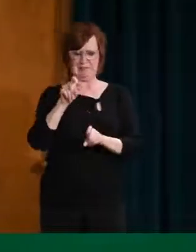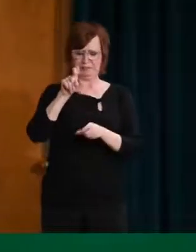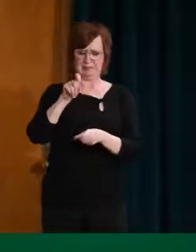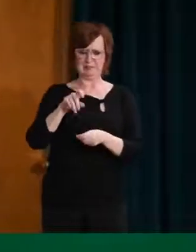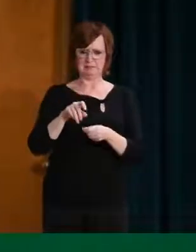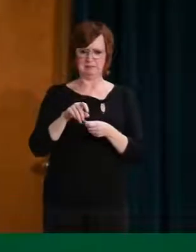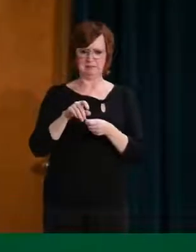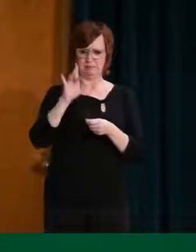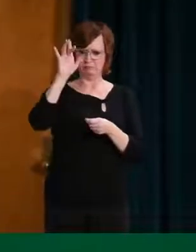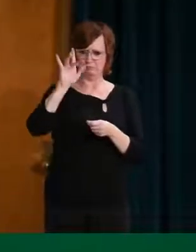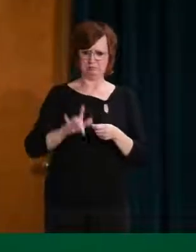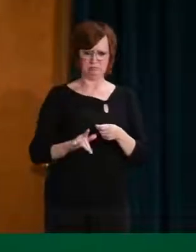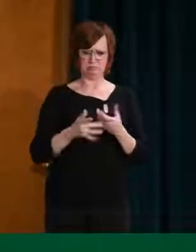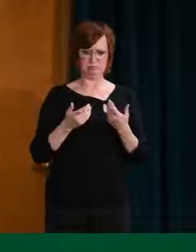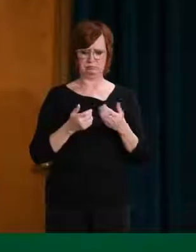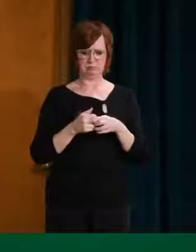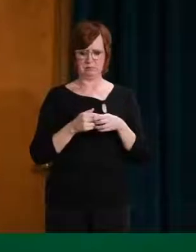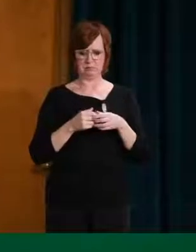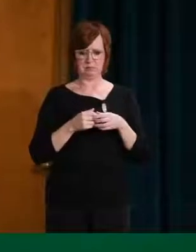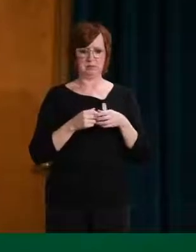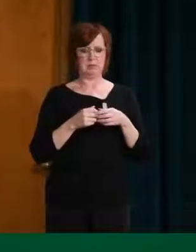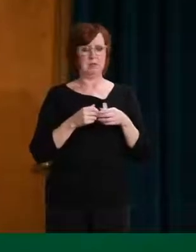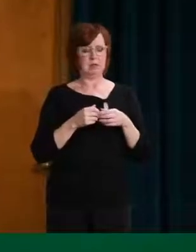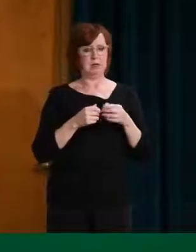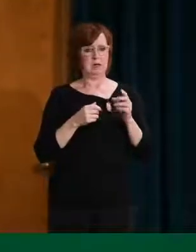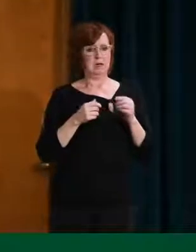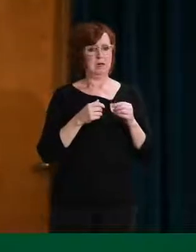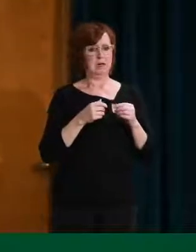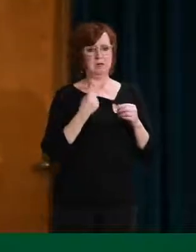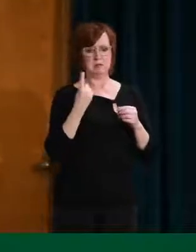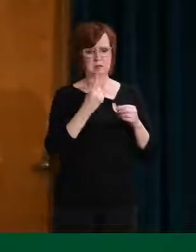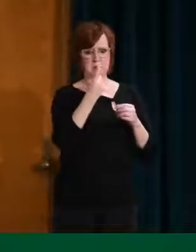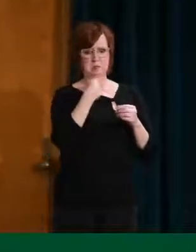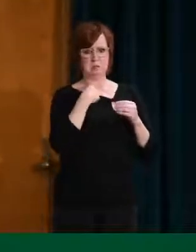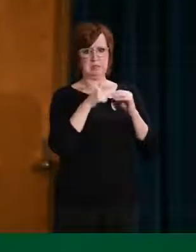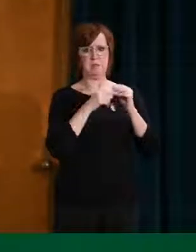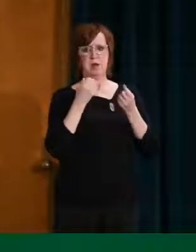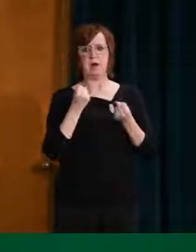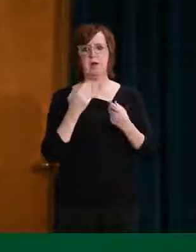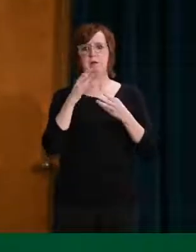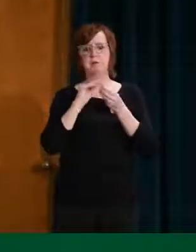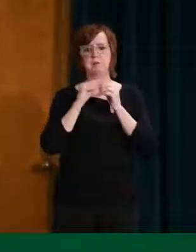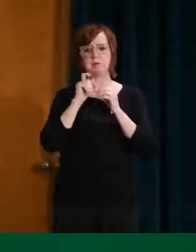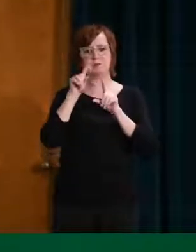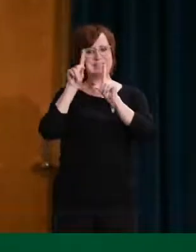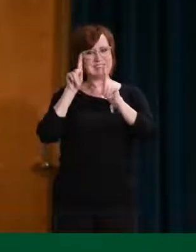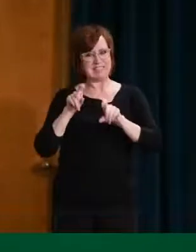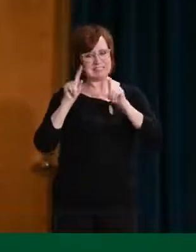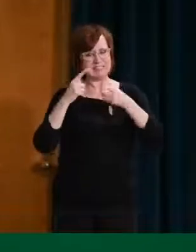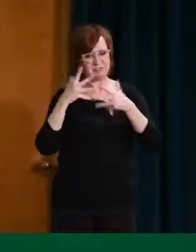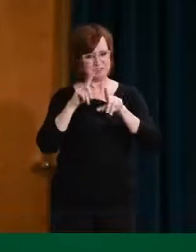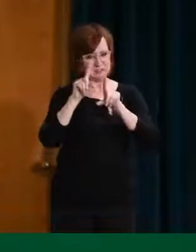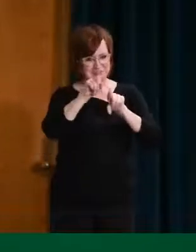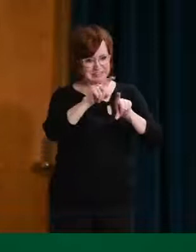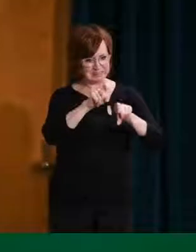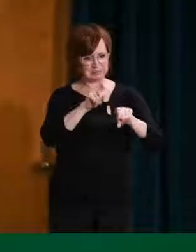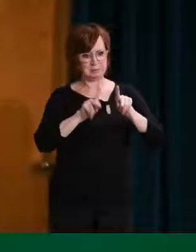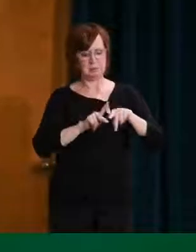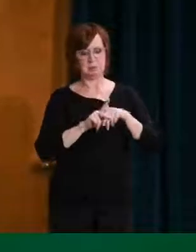asked about number of tests in different parts of the province, so I'll just speak to that. In terms